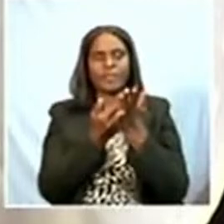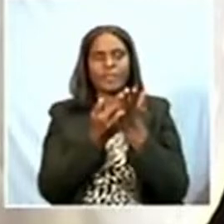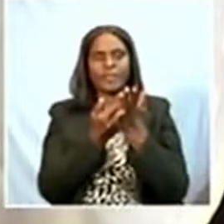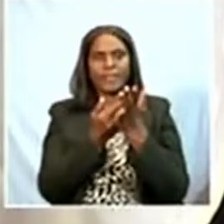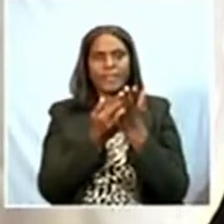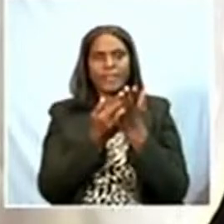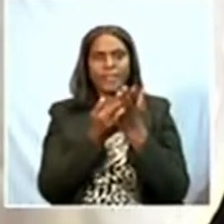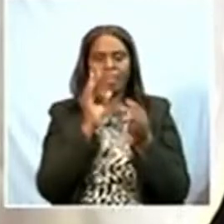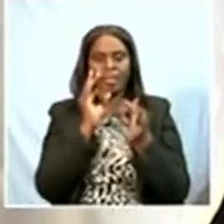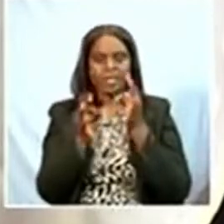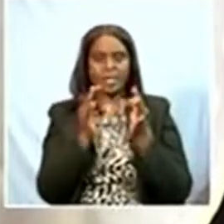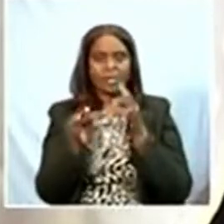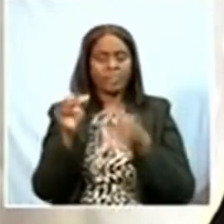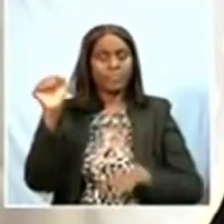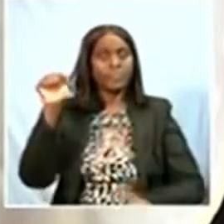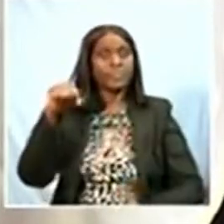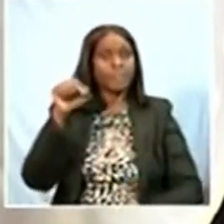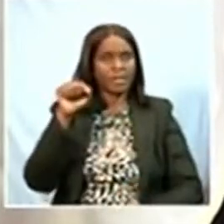If yes,